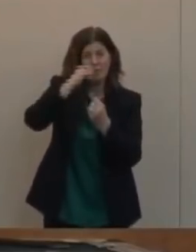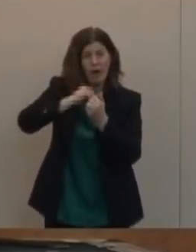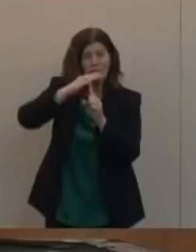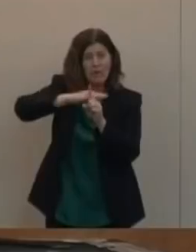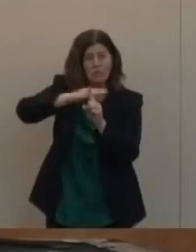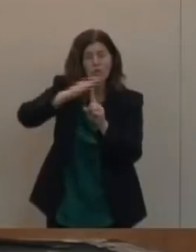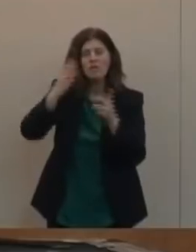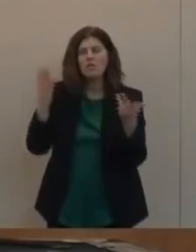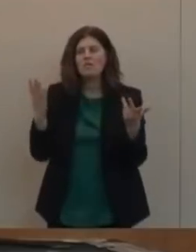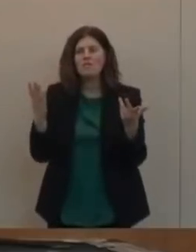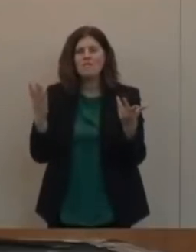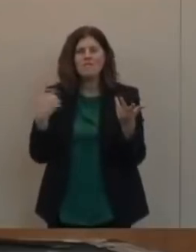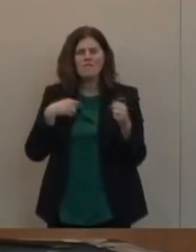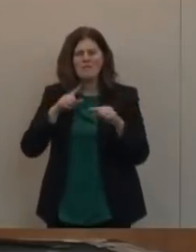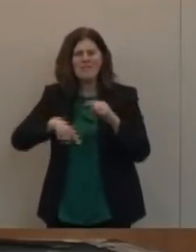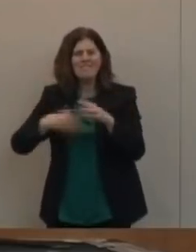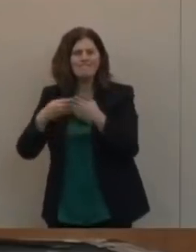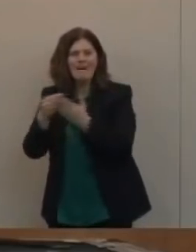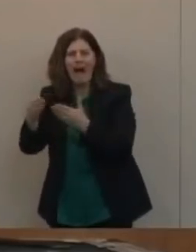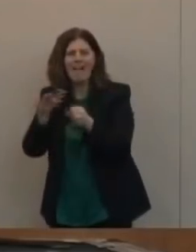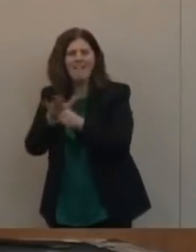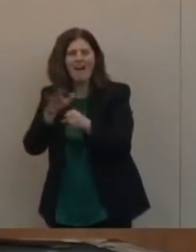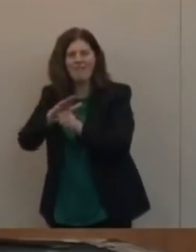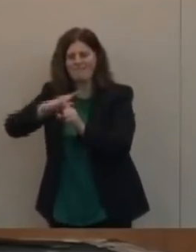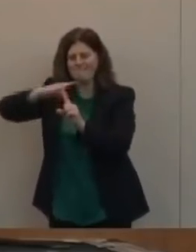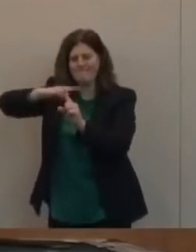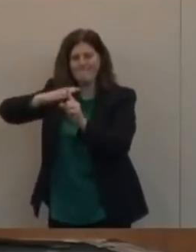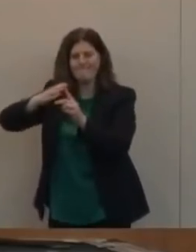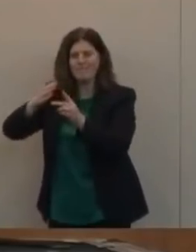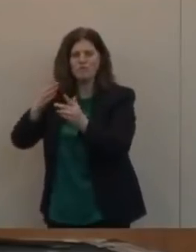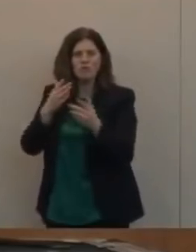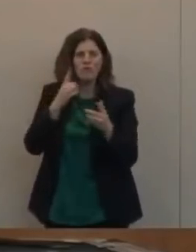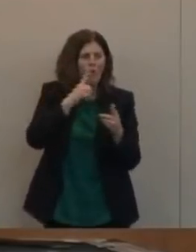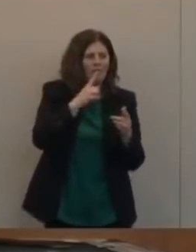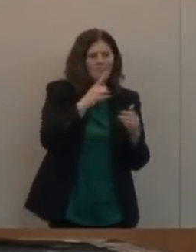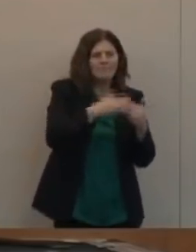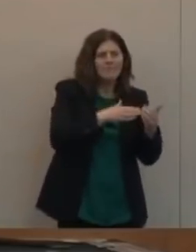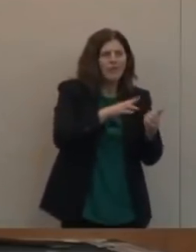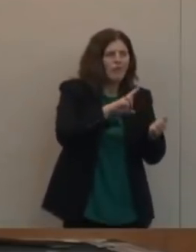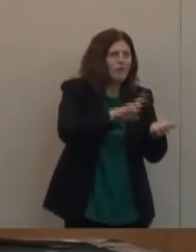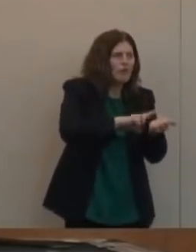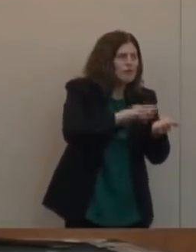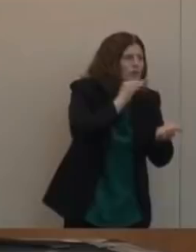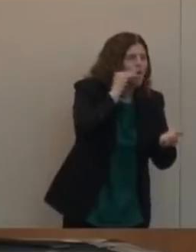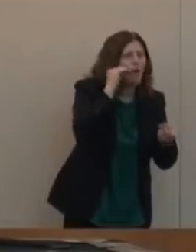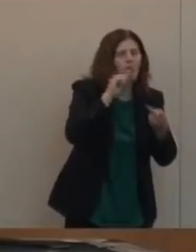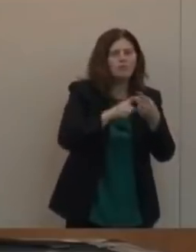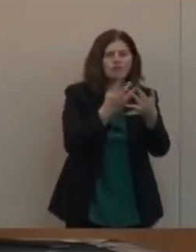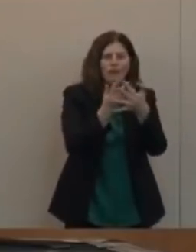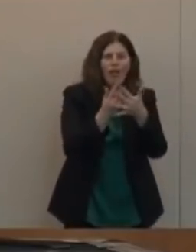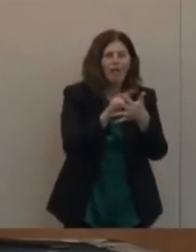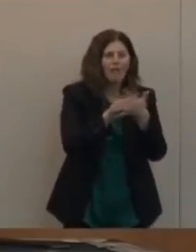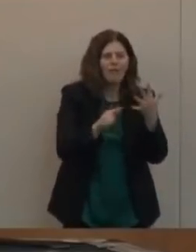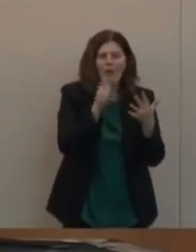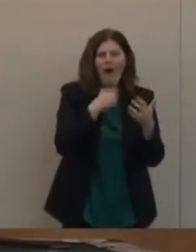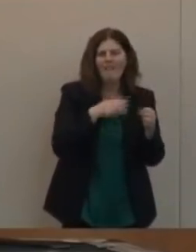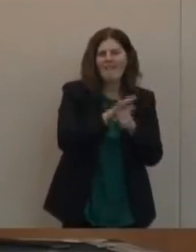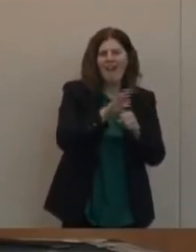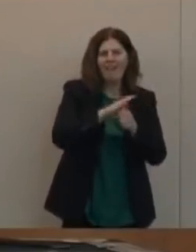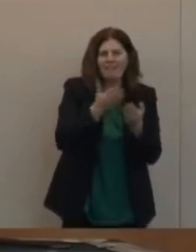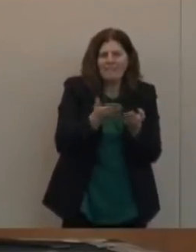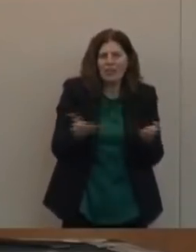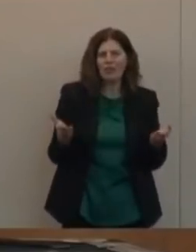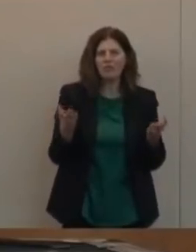been unable to secure enough to meet the needs in our long-term care facilities, our correctional facilities, and in